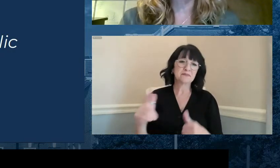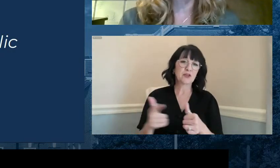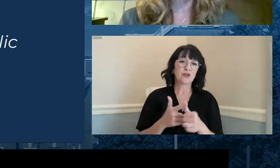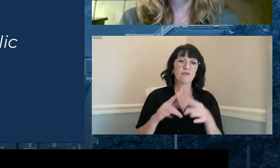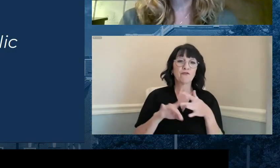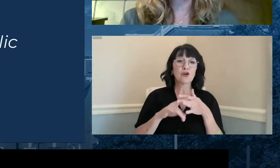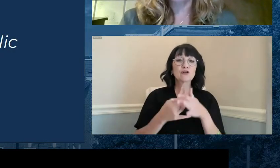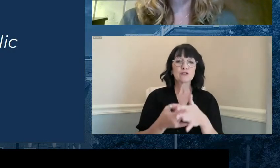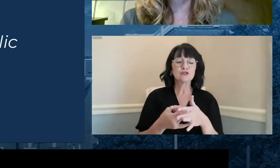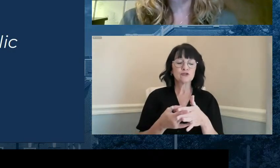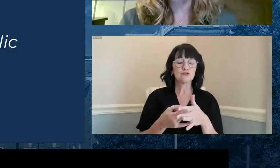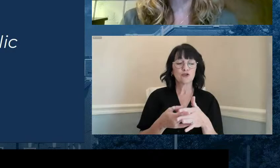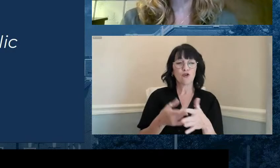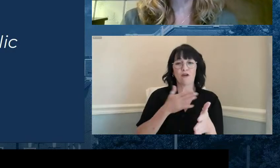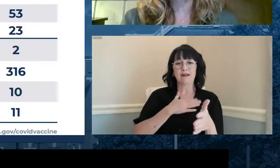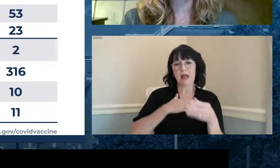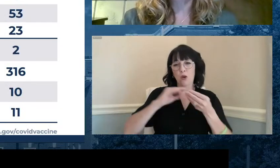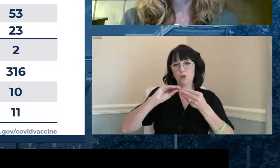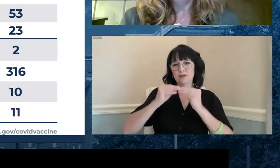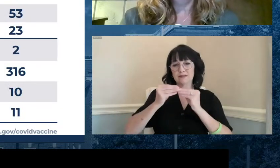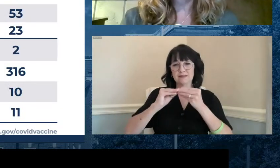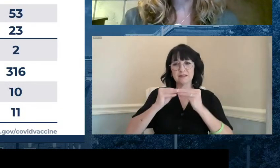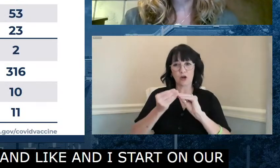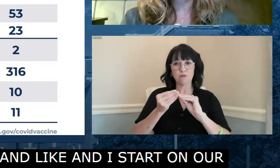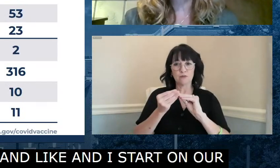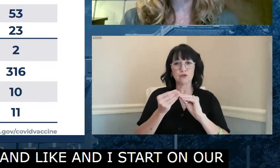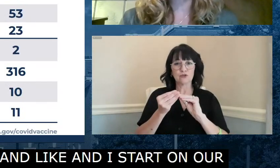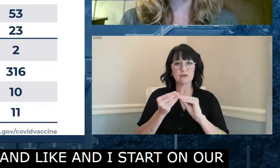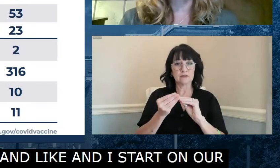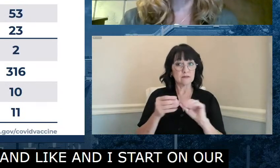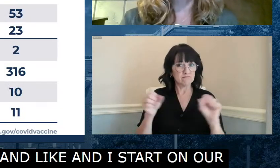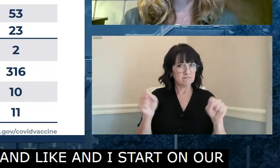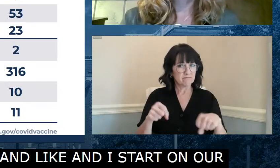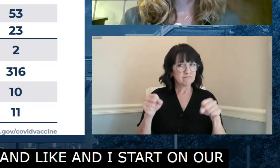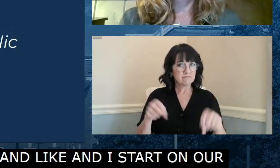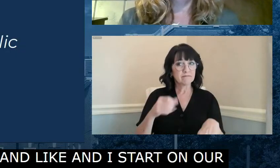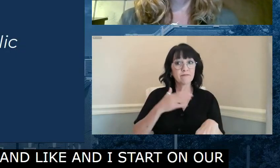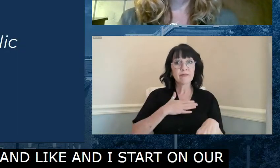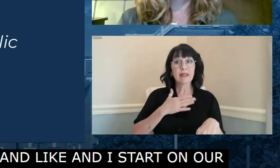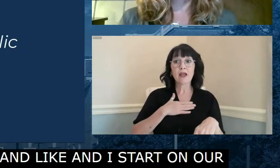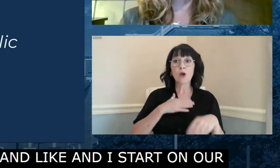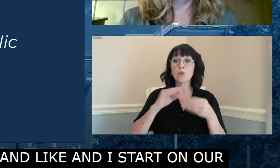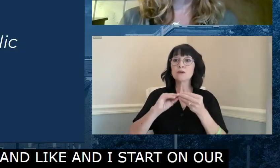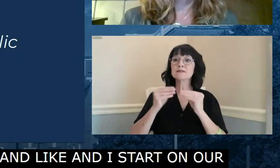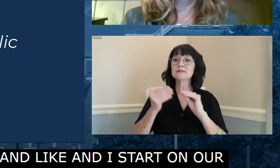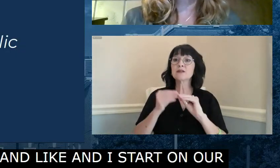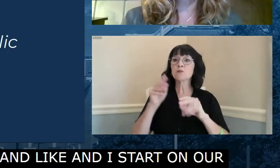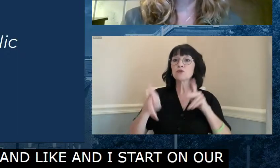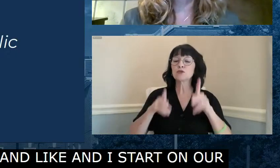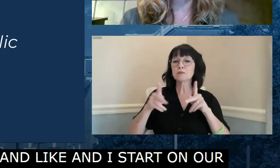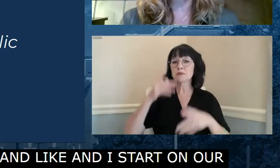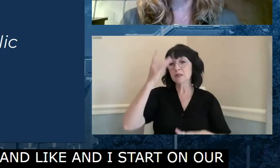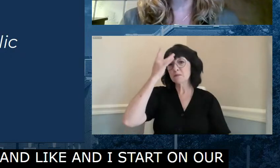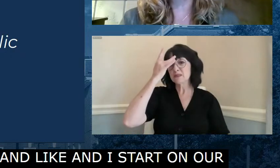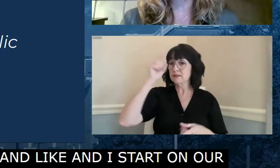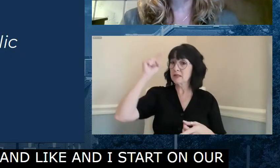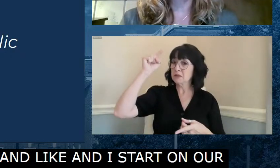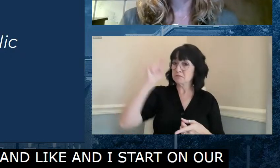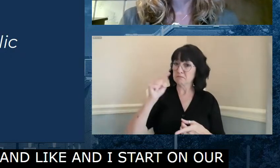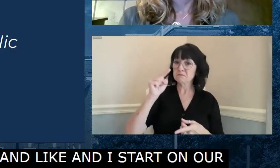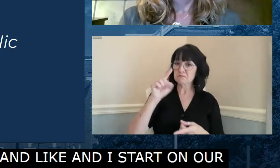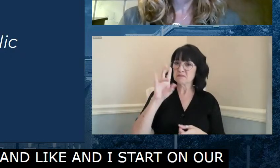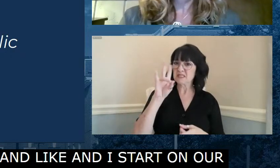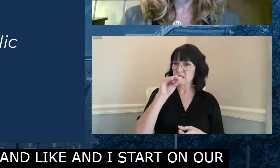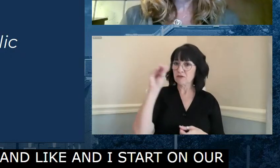cases. Our case rate, as you mentioned, has decreased slightly by actually about 7% in the last